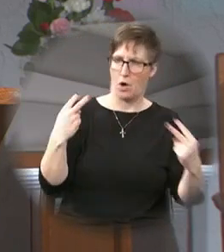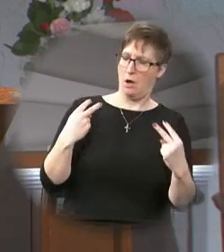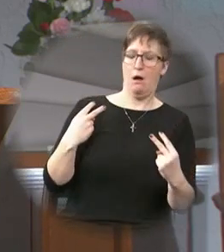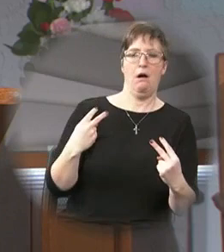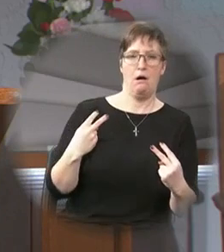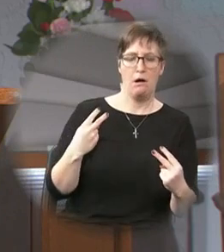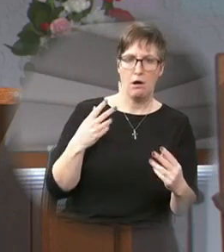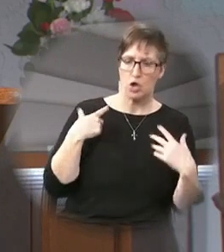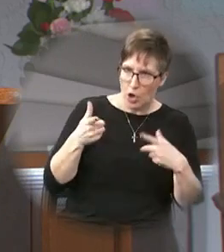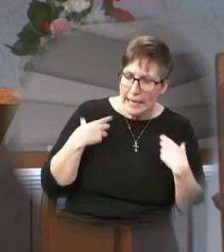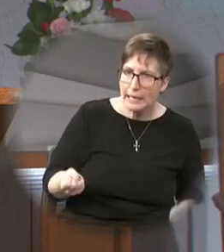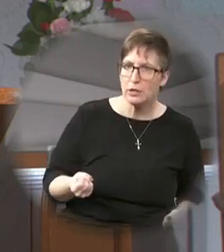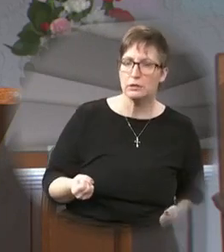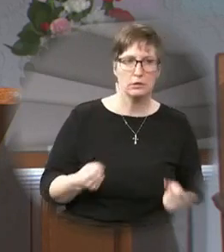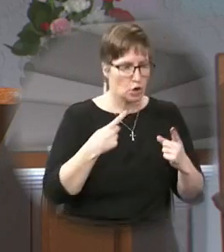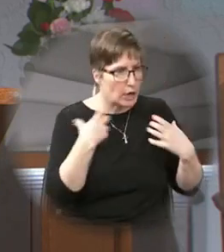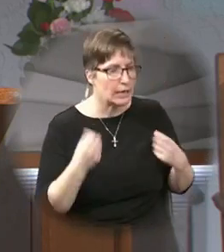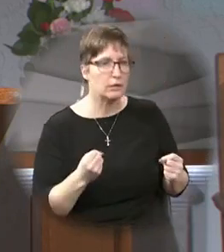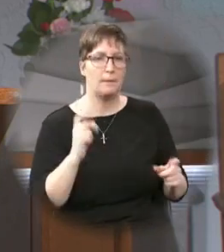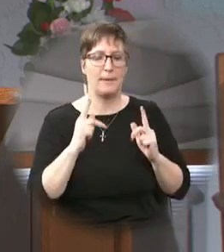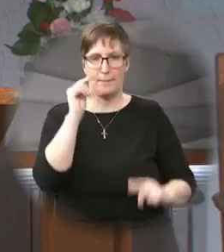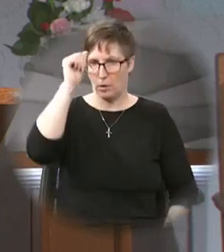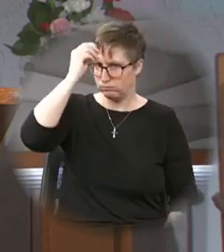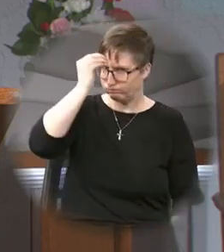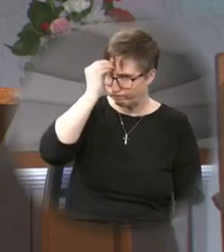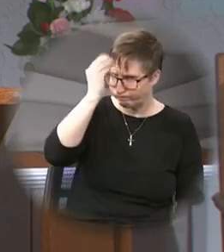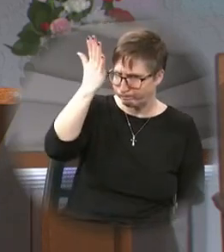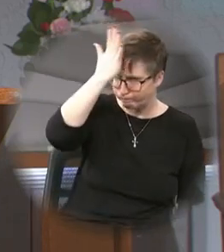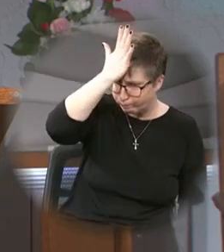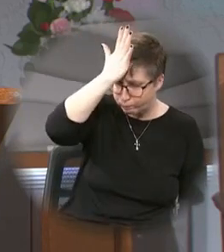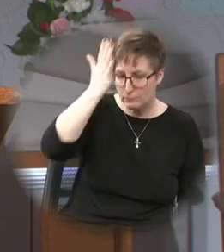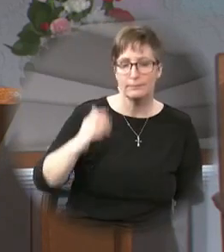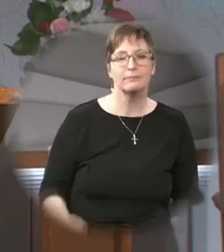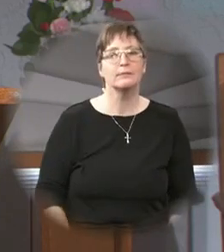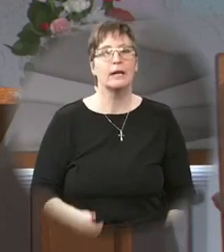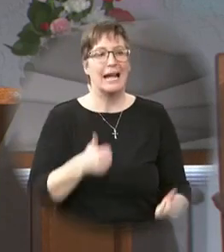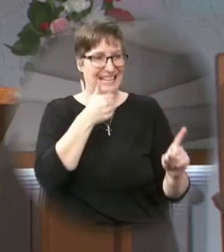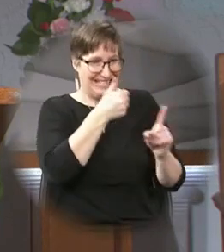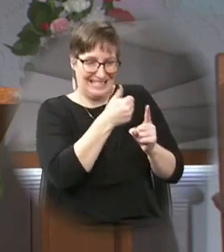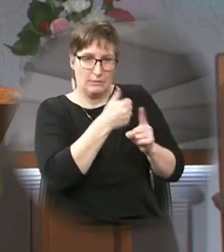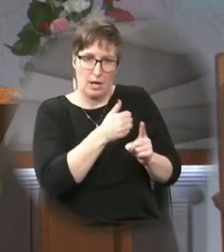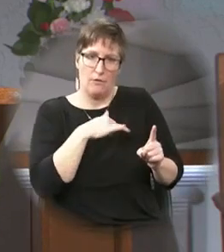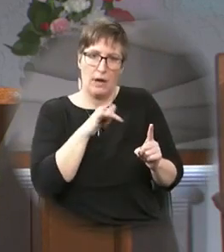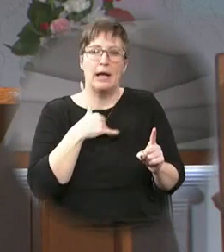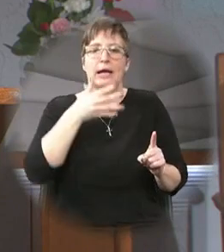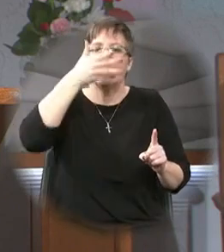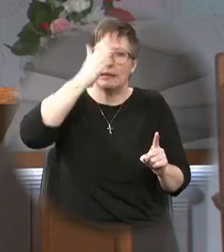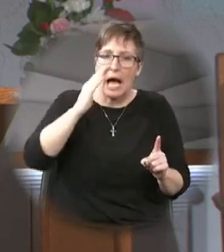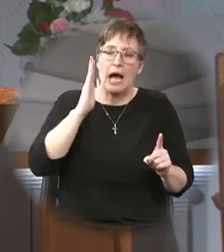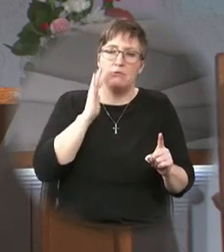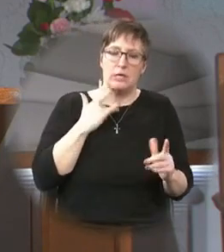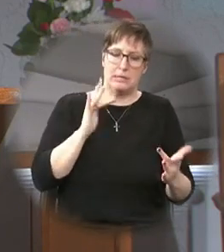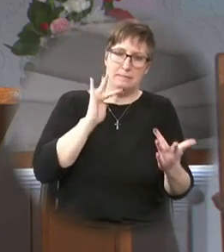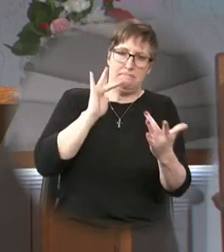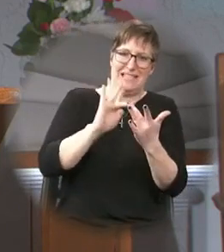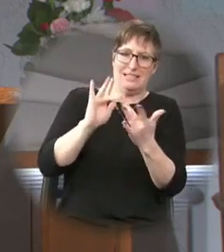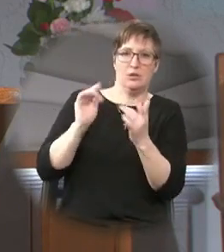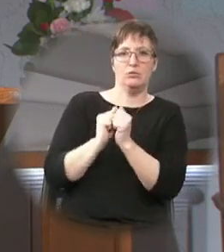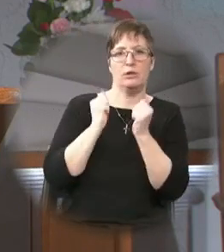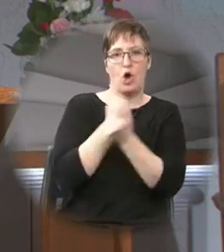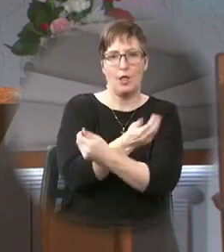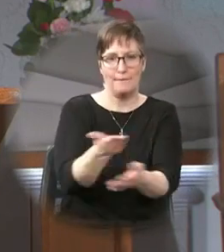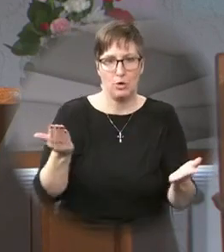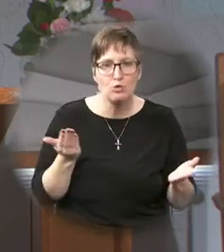healing was remembered. He really was the living reminder that God intends to stay in touch with all of